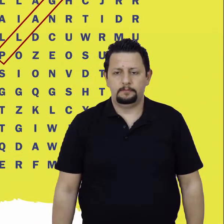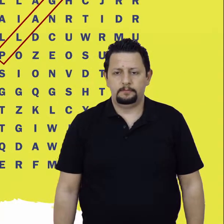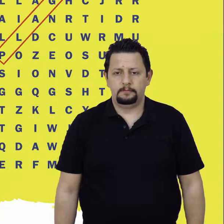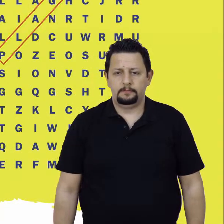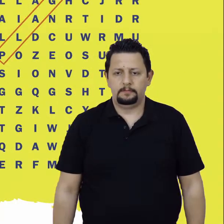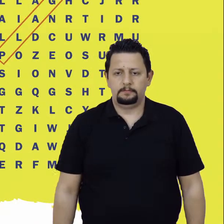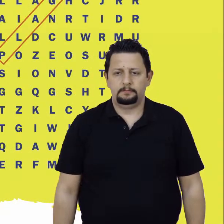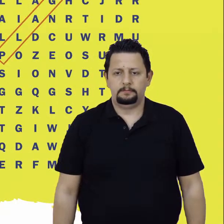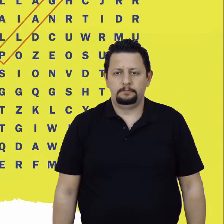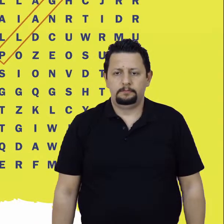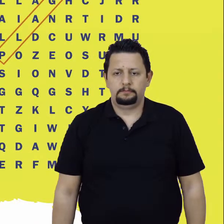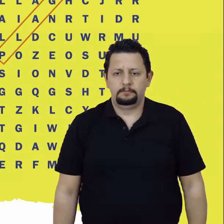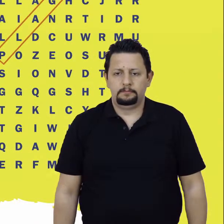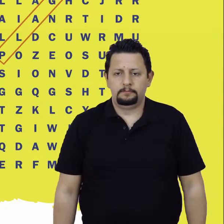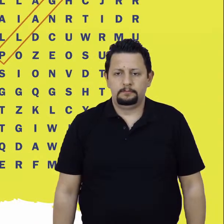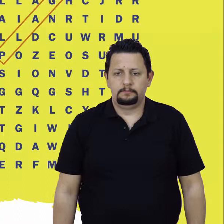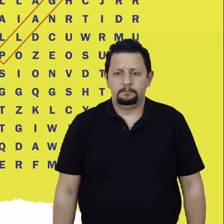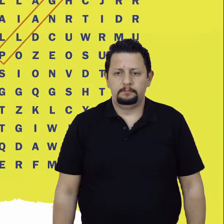Plague.